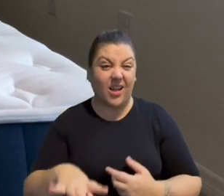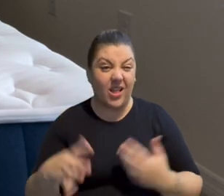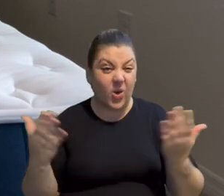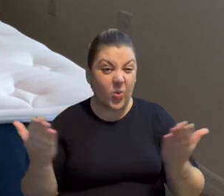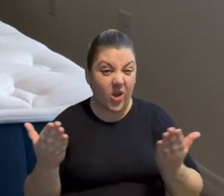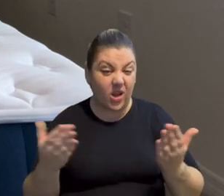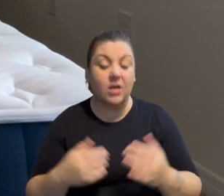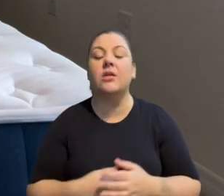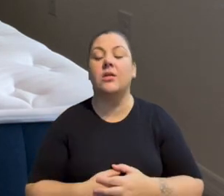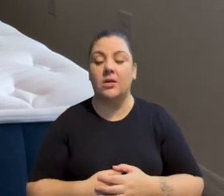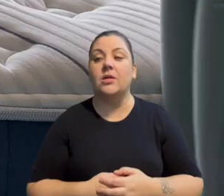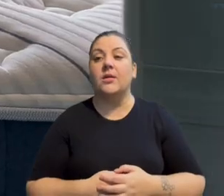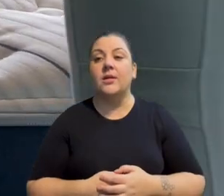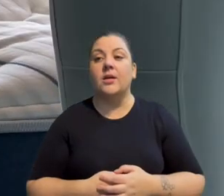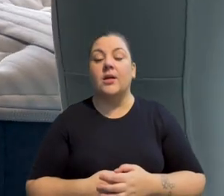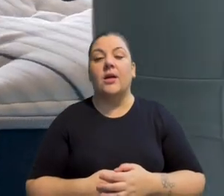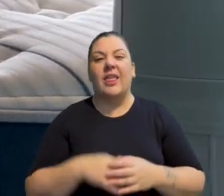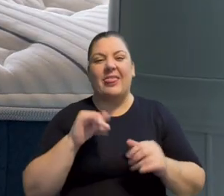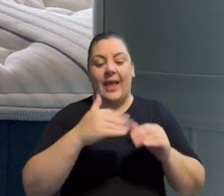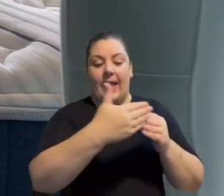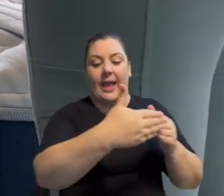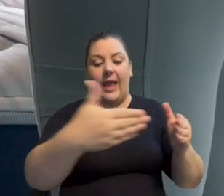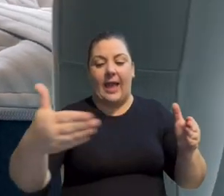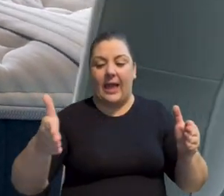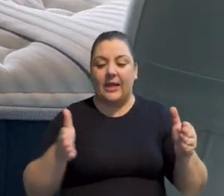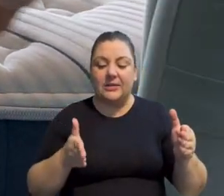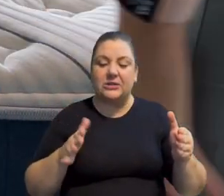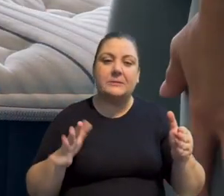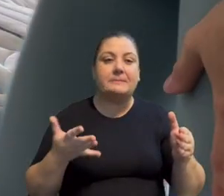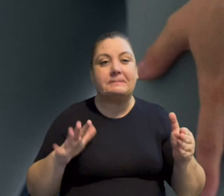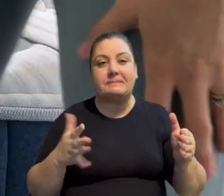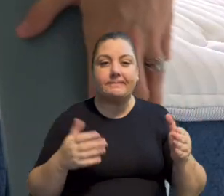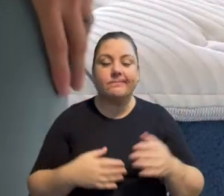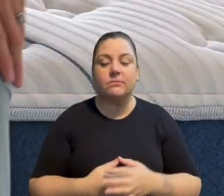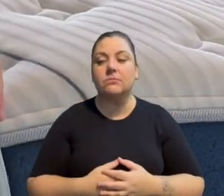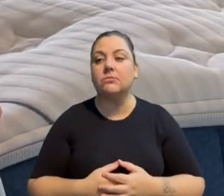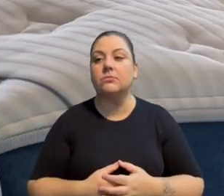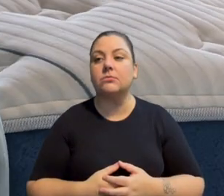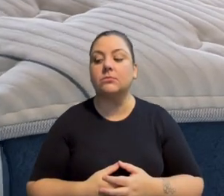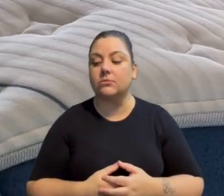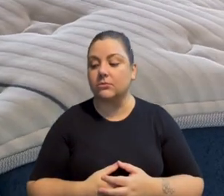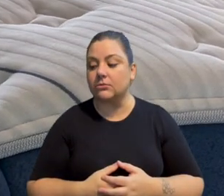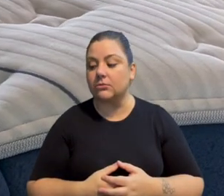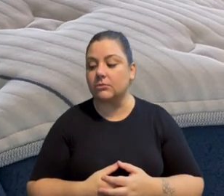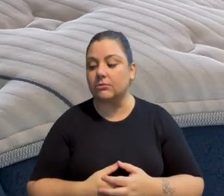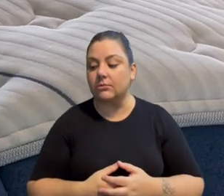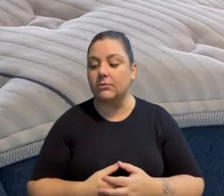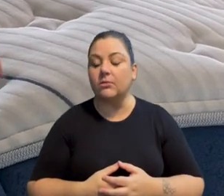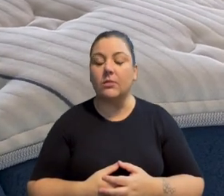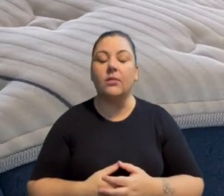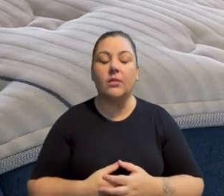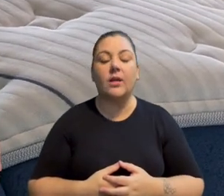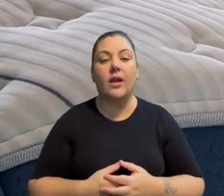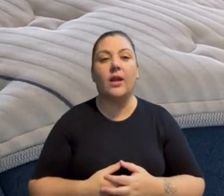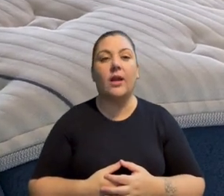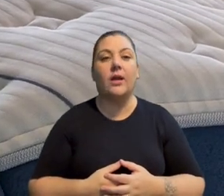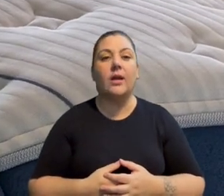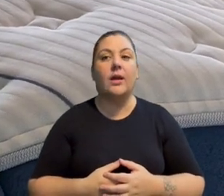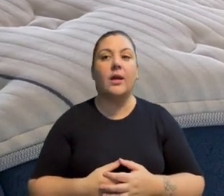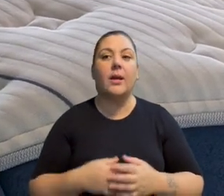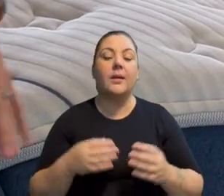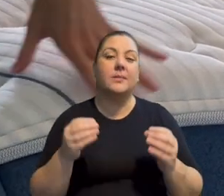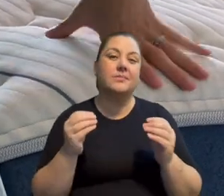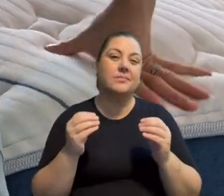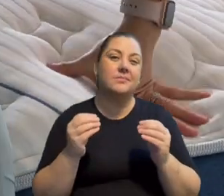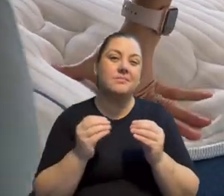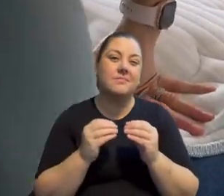mattress were the edge support was just okay. And it is a little bit more on the top end side, so if